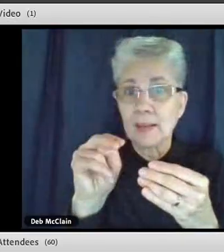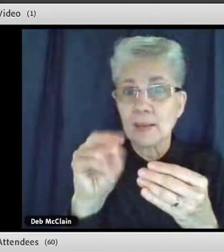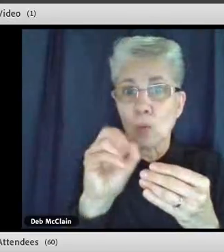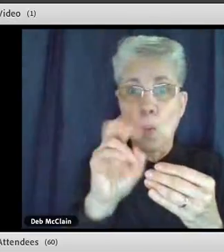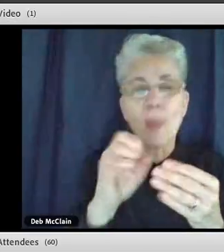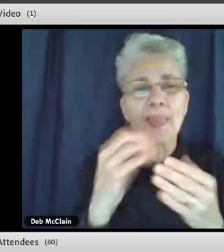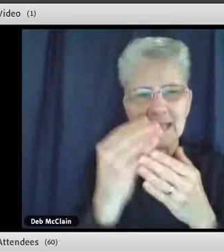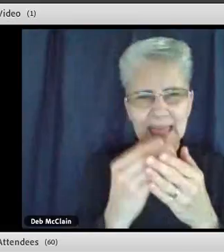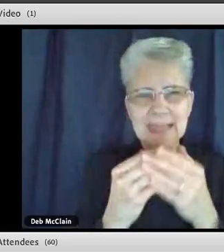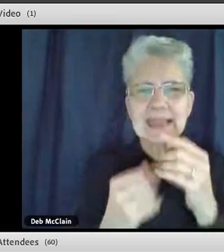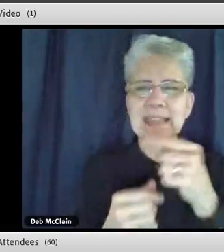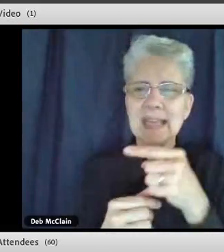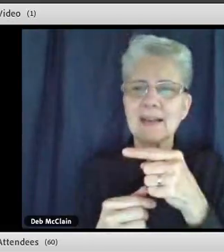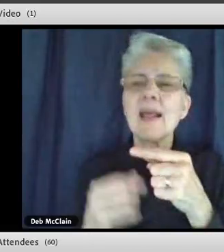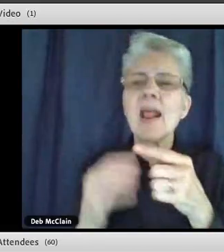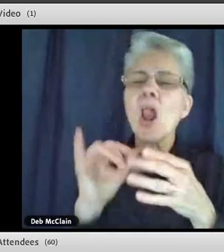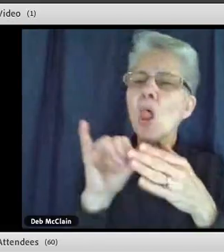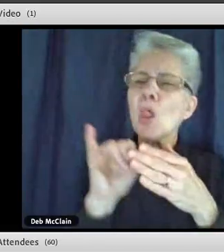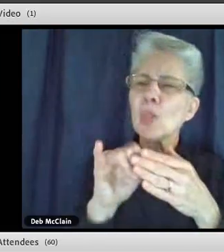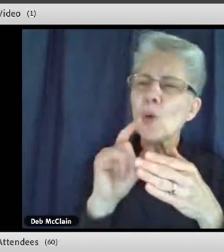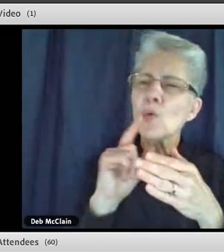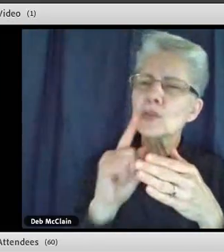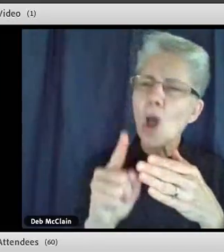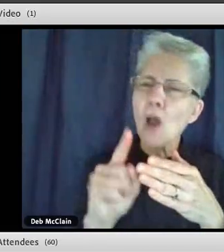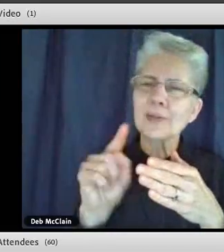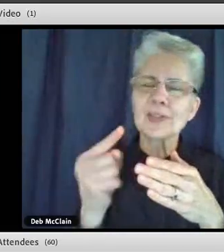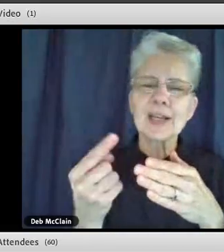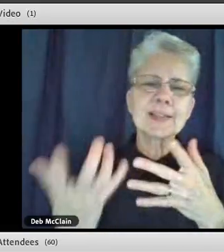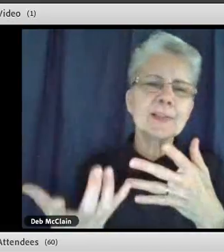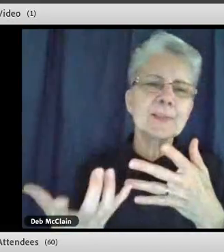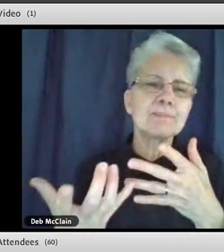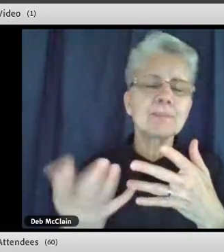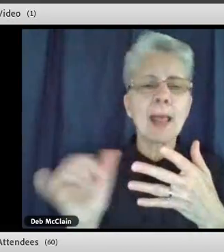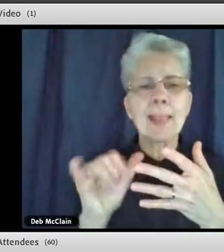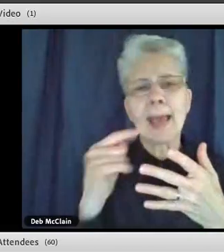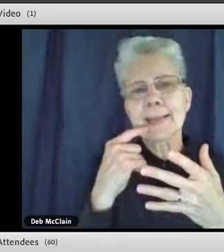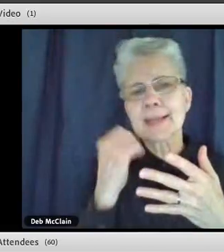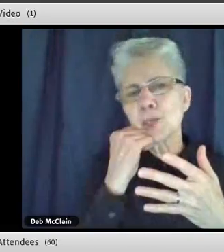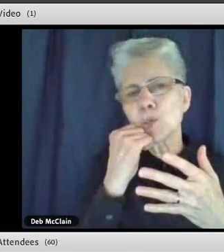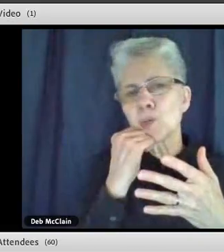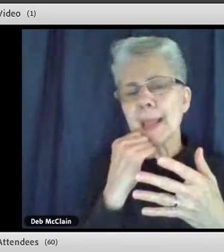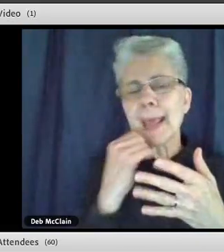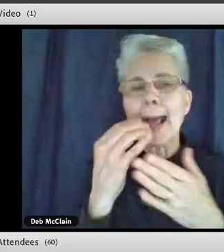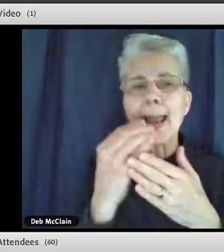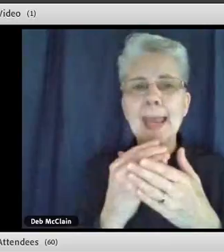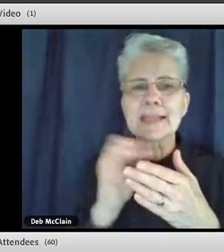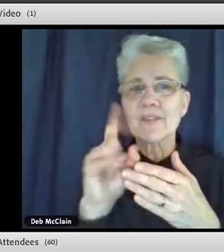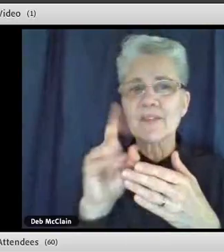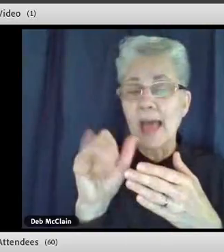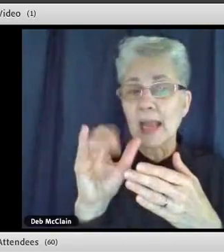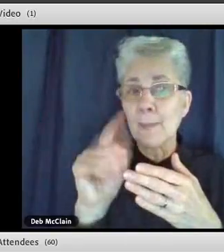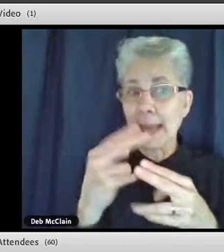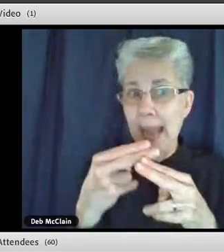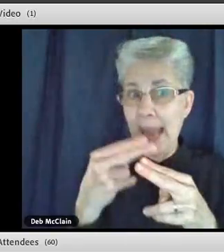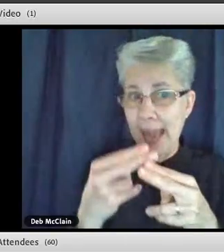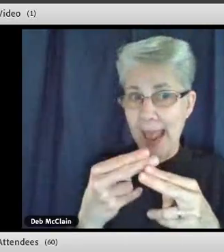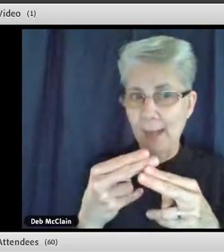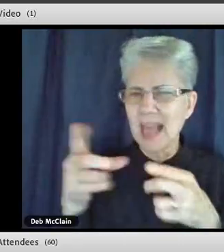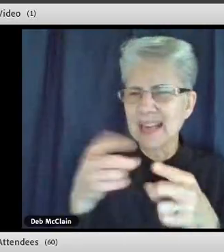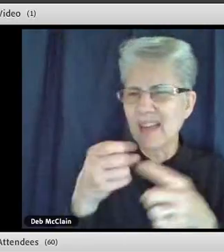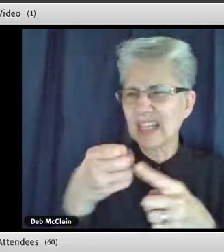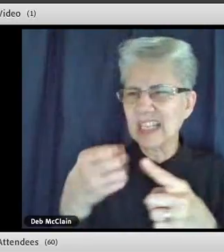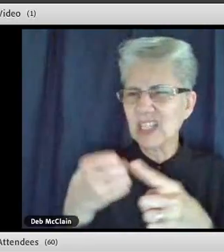Core elements, and those are just, like I said, usually just a list of element names and their definitions. It's